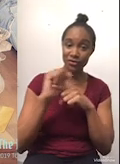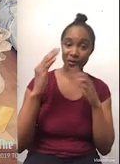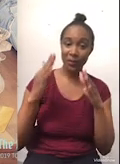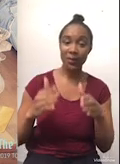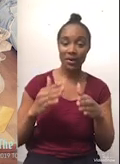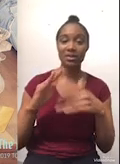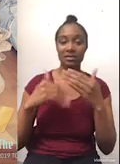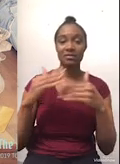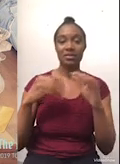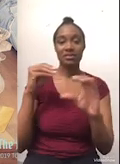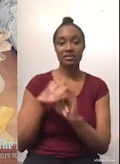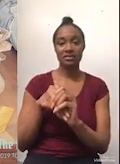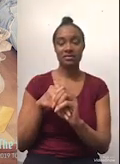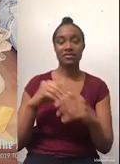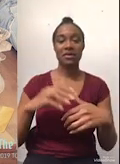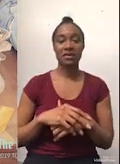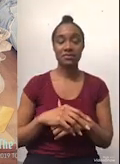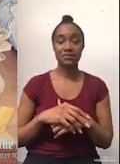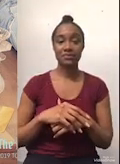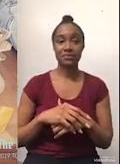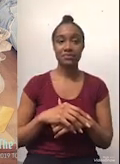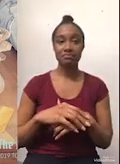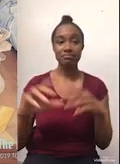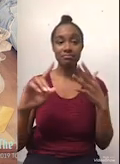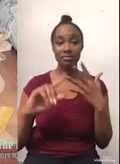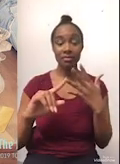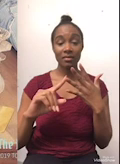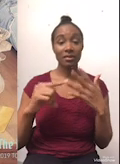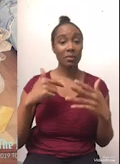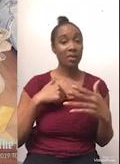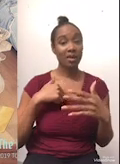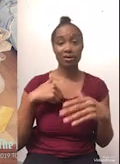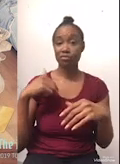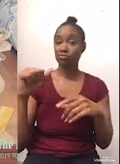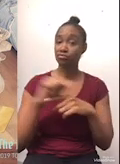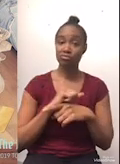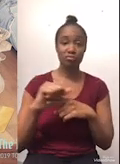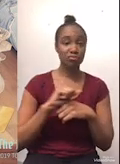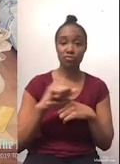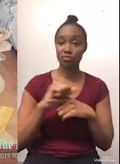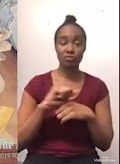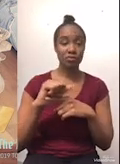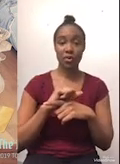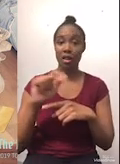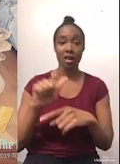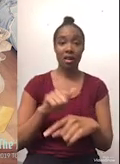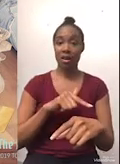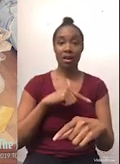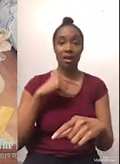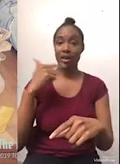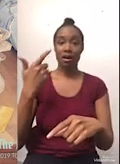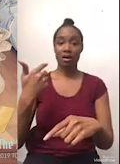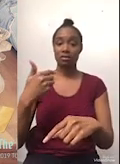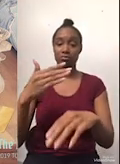Wei, I am the one that trained for the longest in this group, and I was able to debut by progressing and working hard.